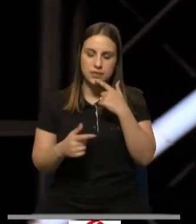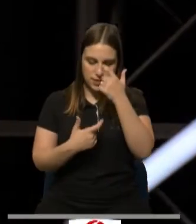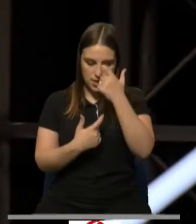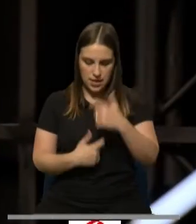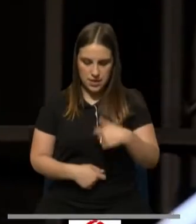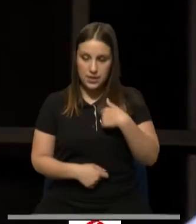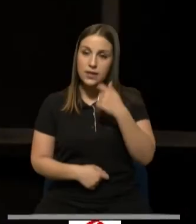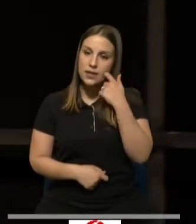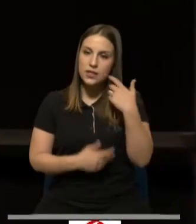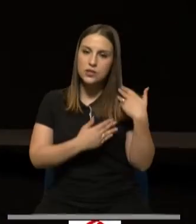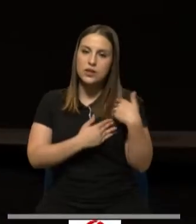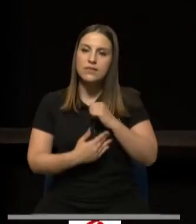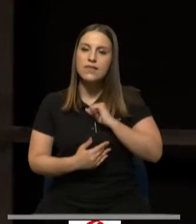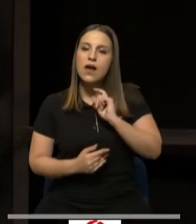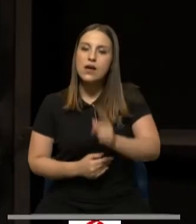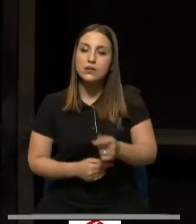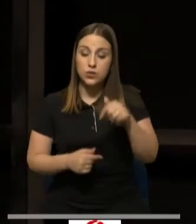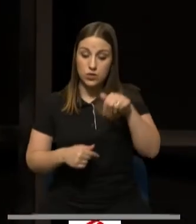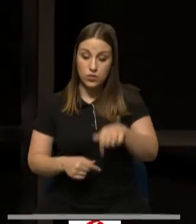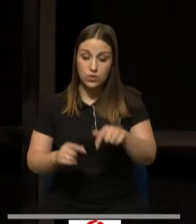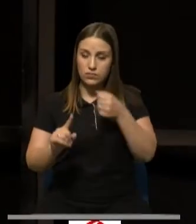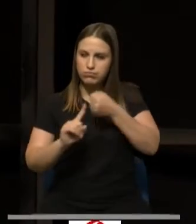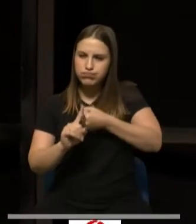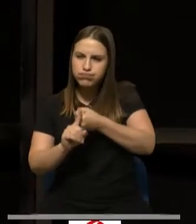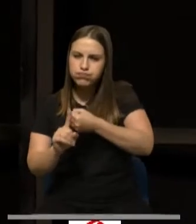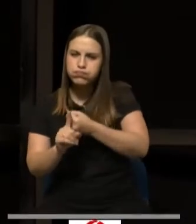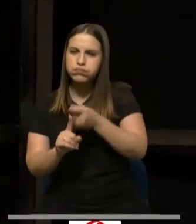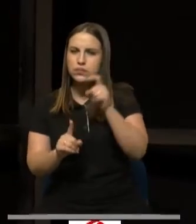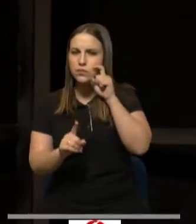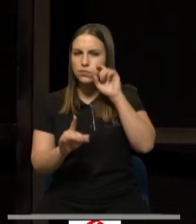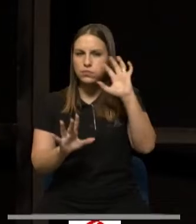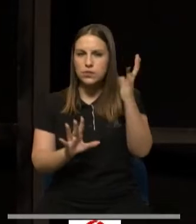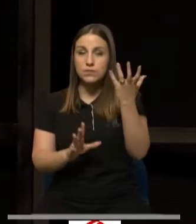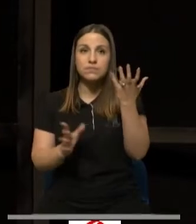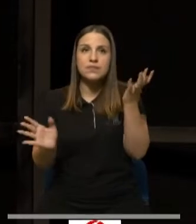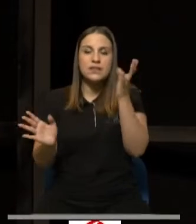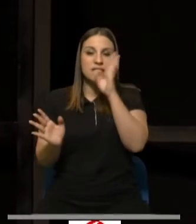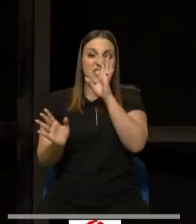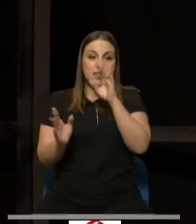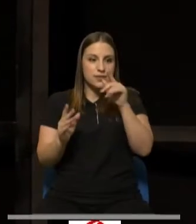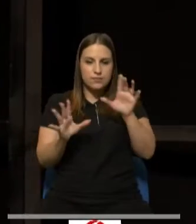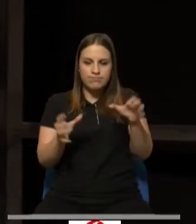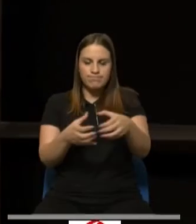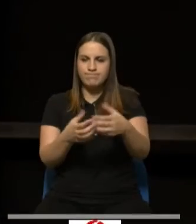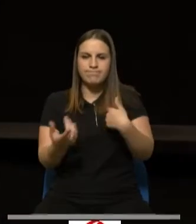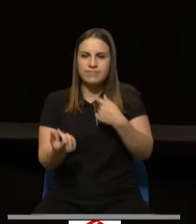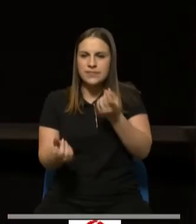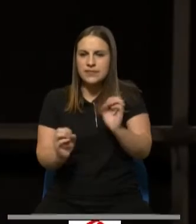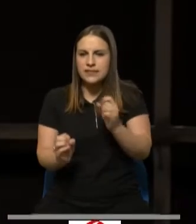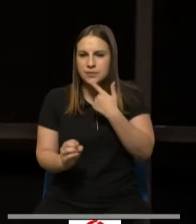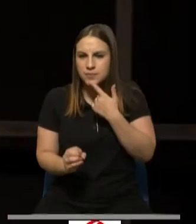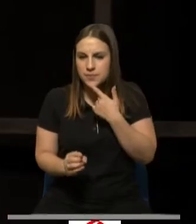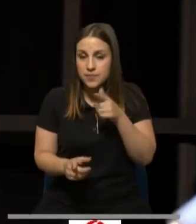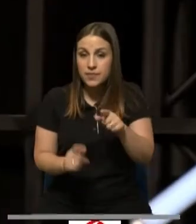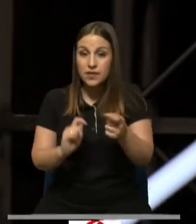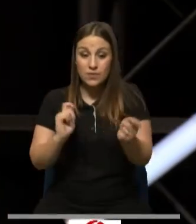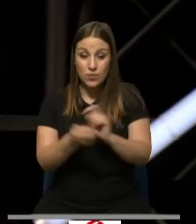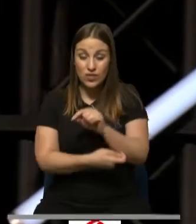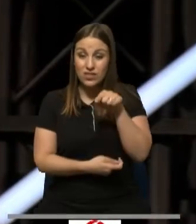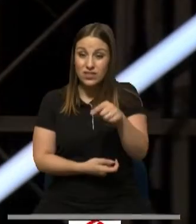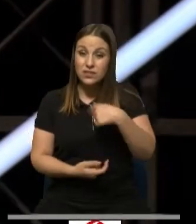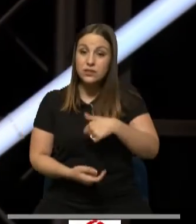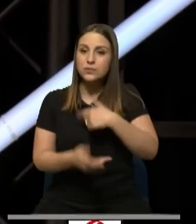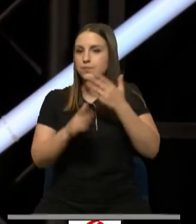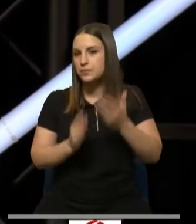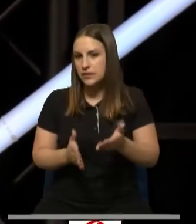people think and digest this battle of climate change. If not, nobody's going to change, and